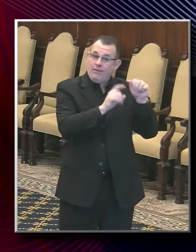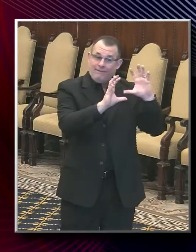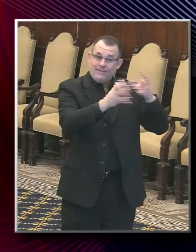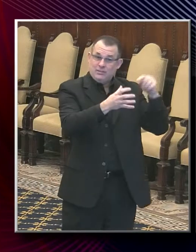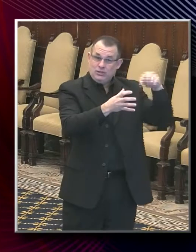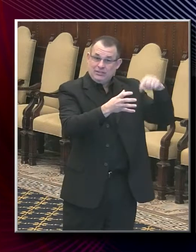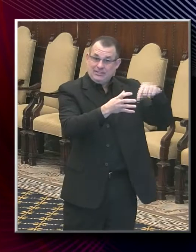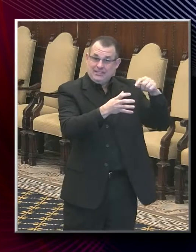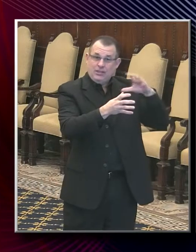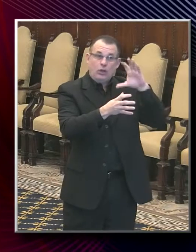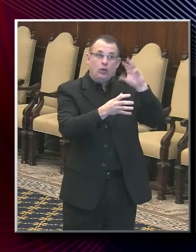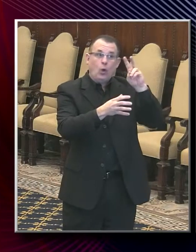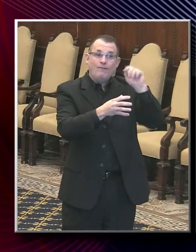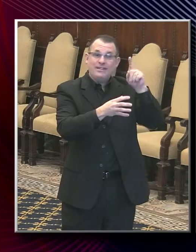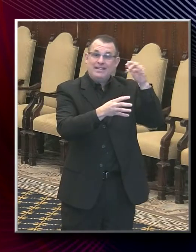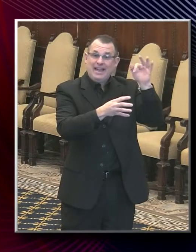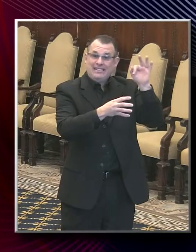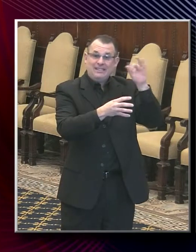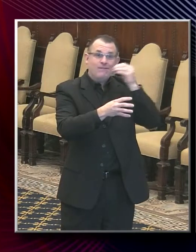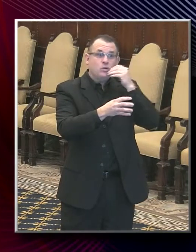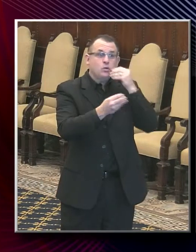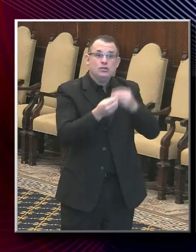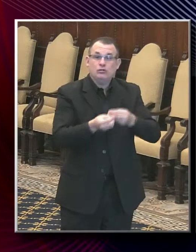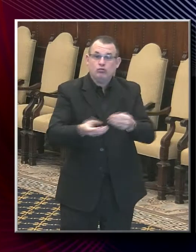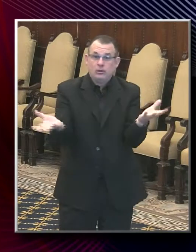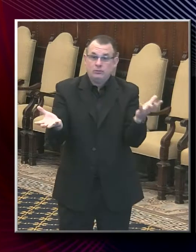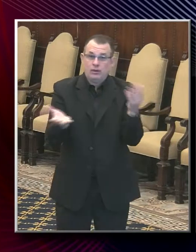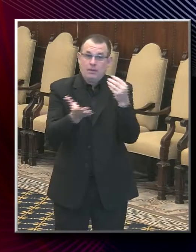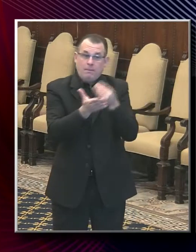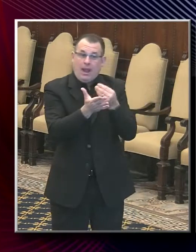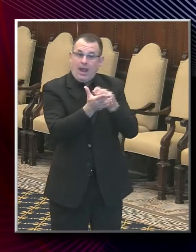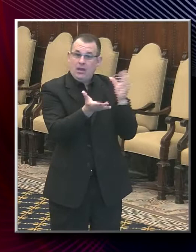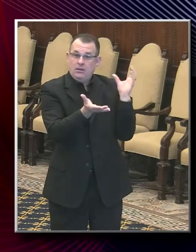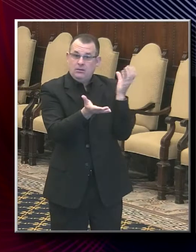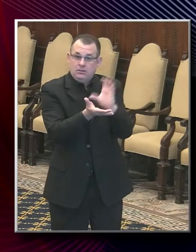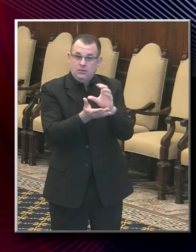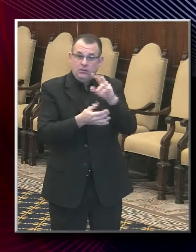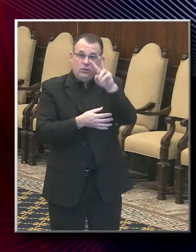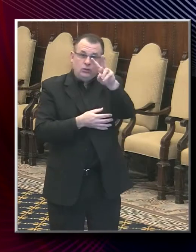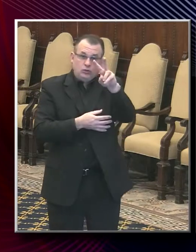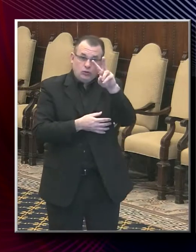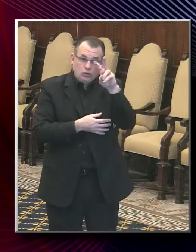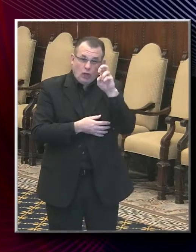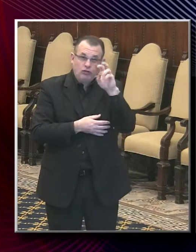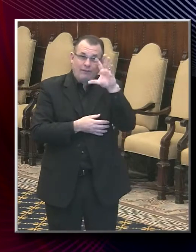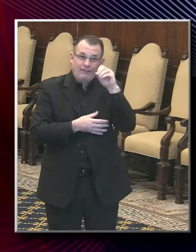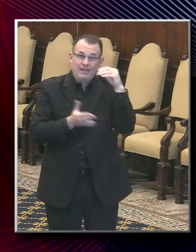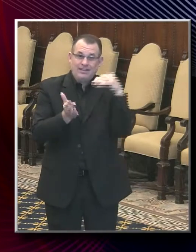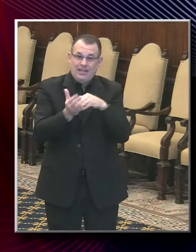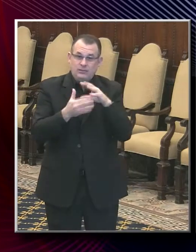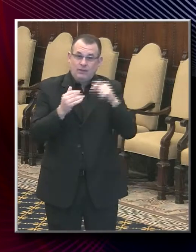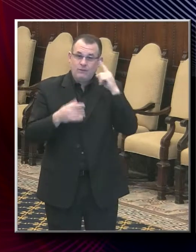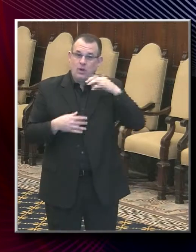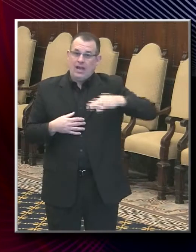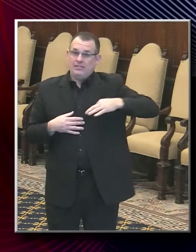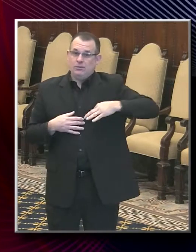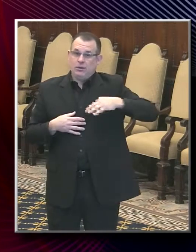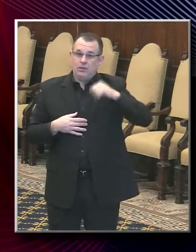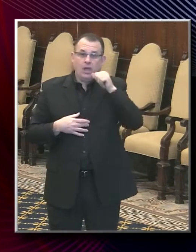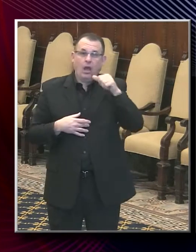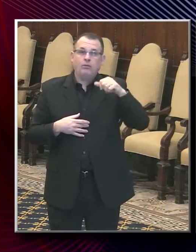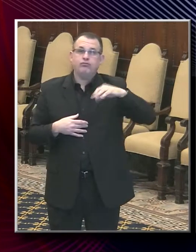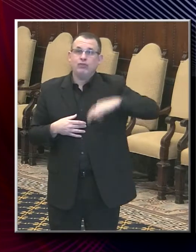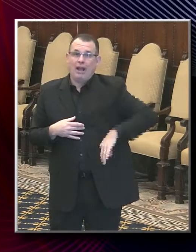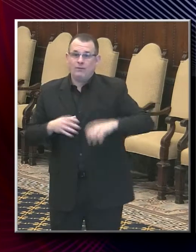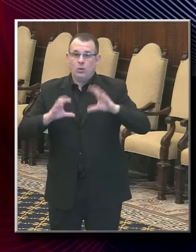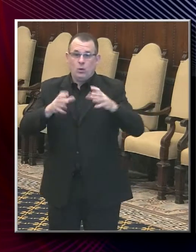Emergency Food Distribution Fund, making available $250,000 for eligible nonprofits and local food banks in